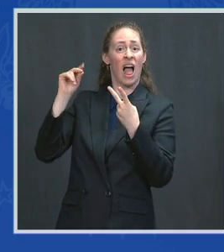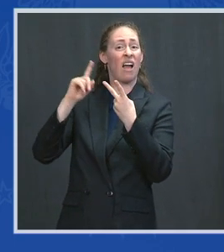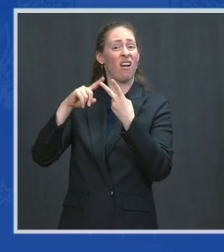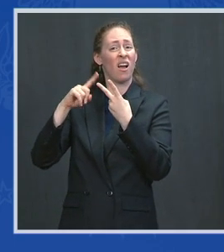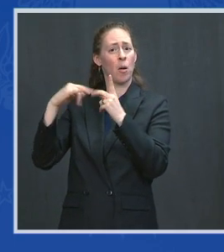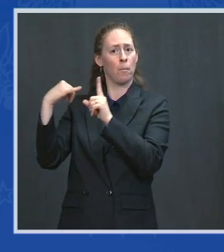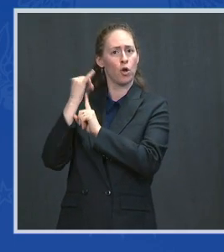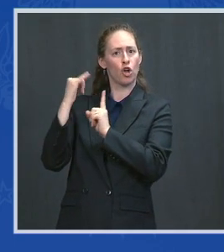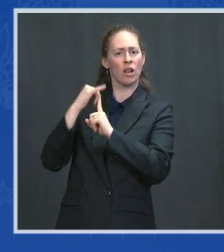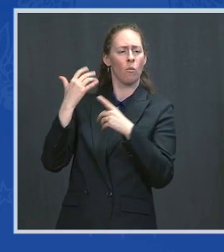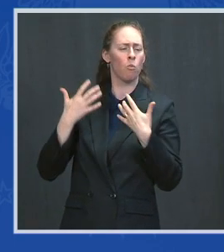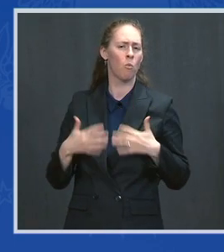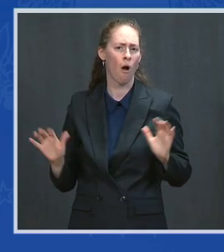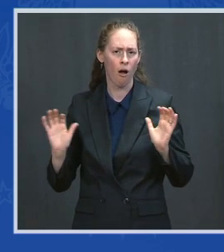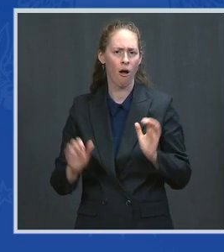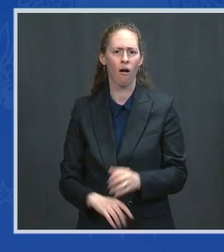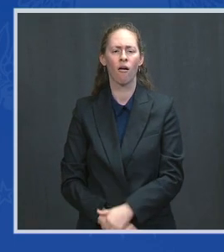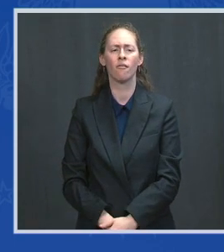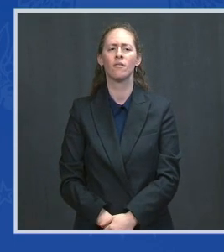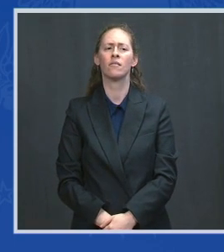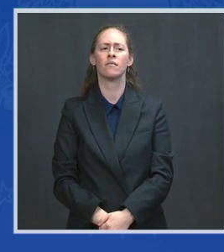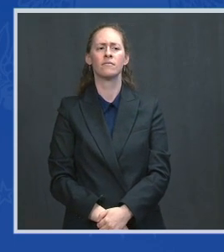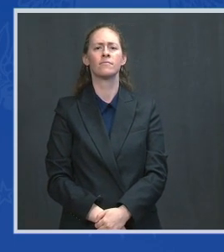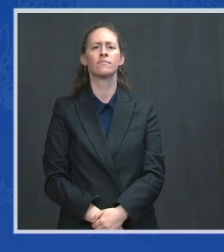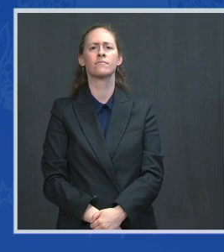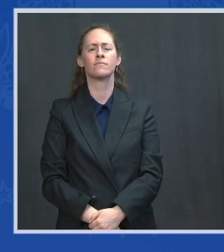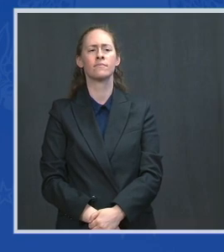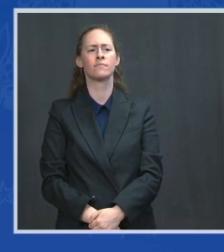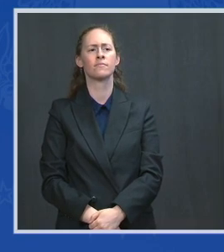vice president has outlined at the front of her comments,